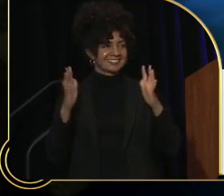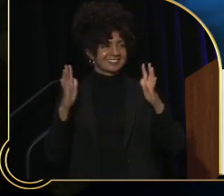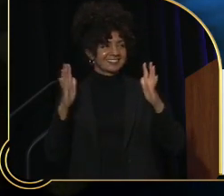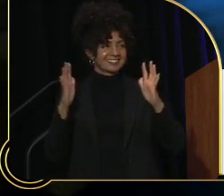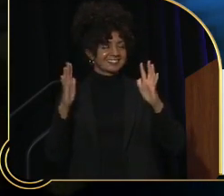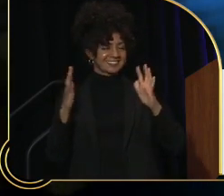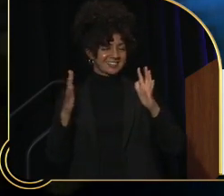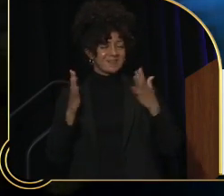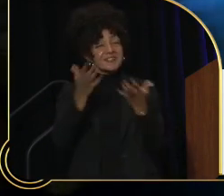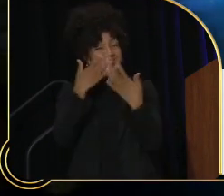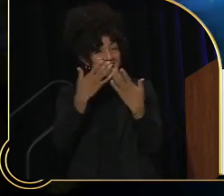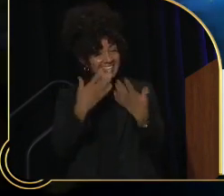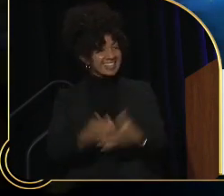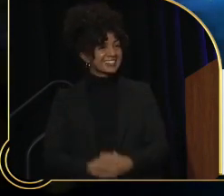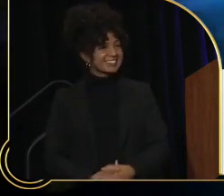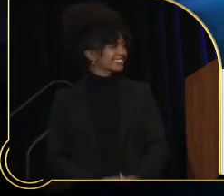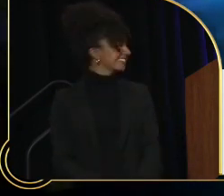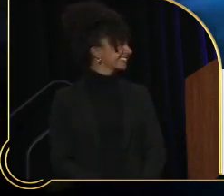Thank you.